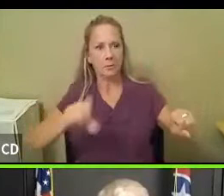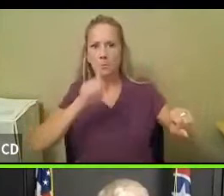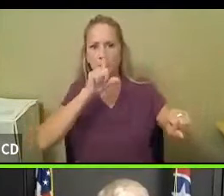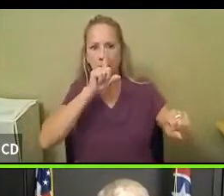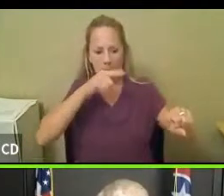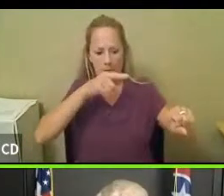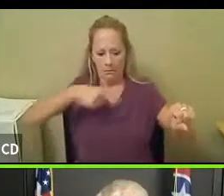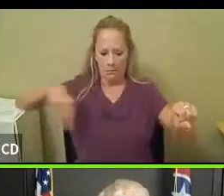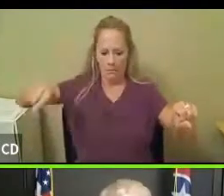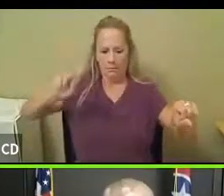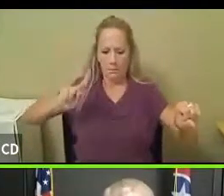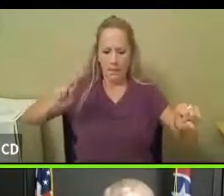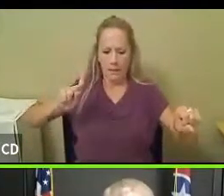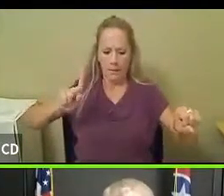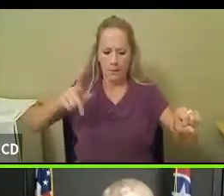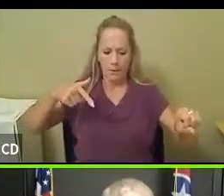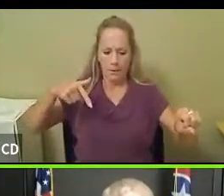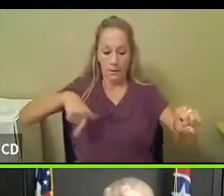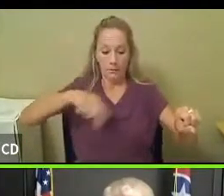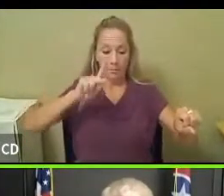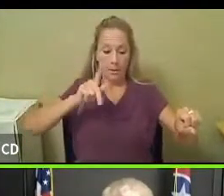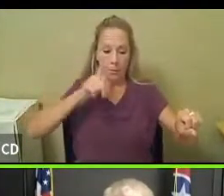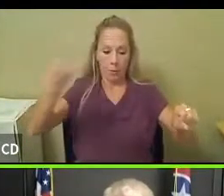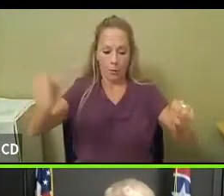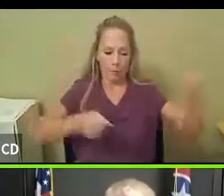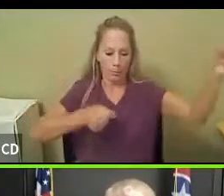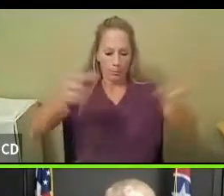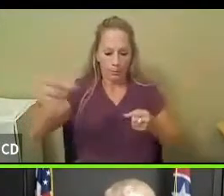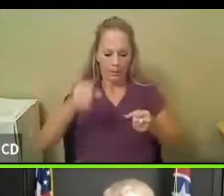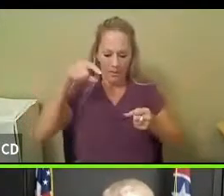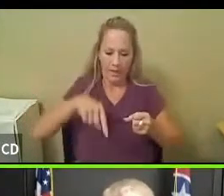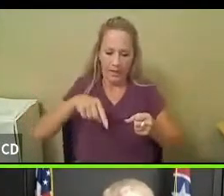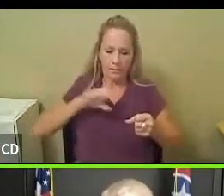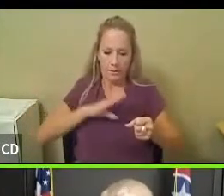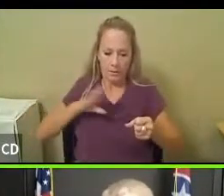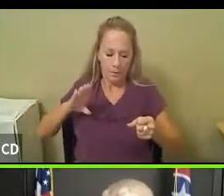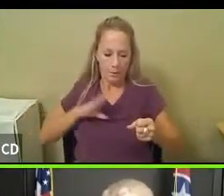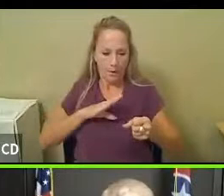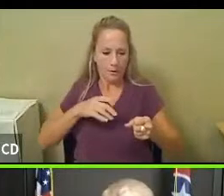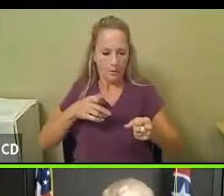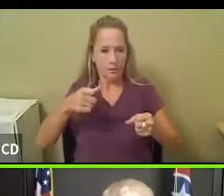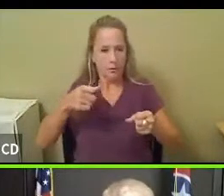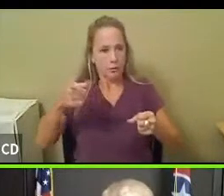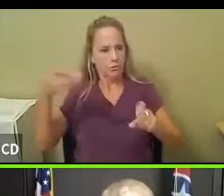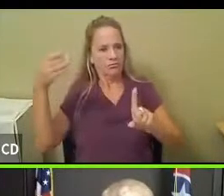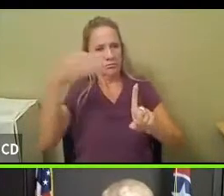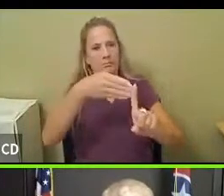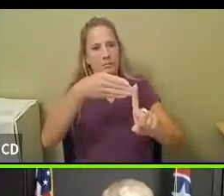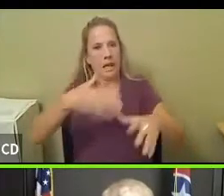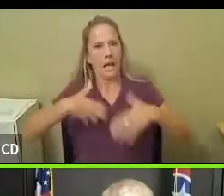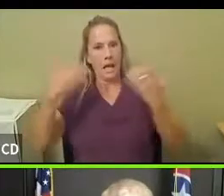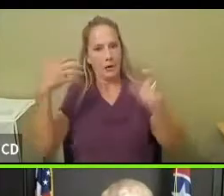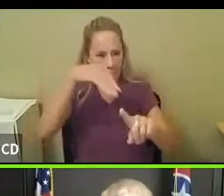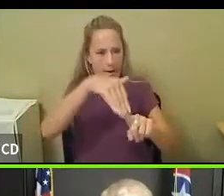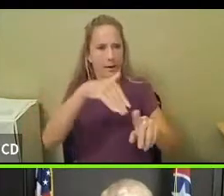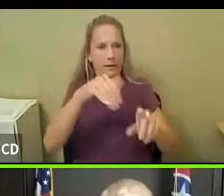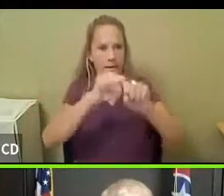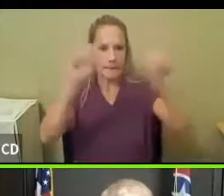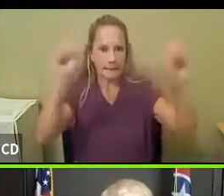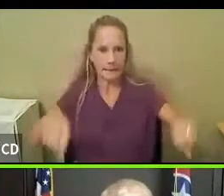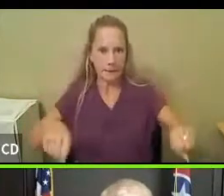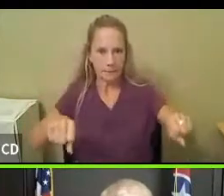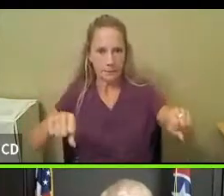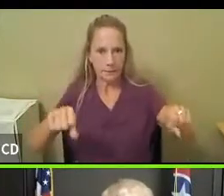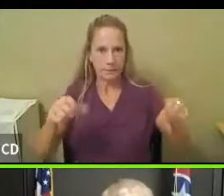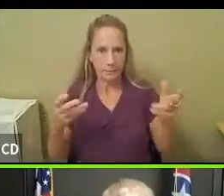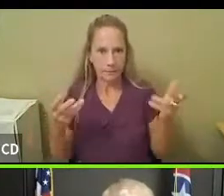you all. Because I agree, despite the fact that I often disagree with the decisions that come out of this board, I don't believe that they're being made in bad faith.